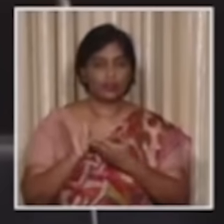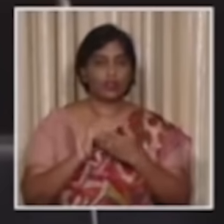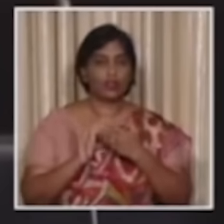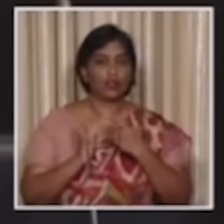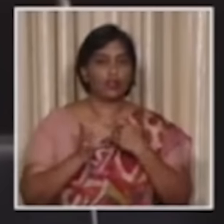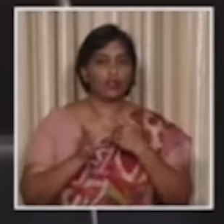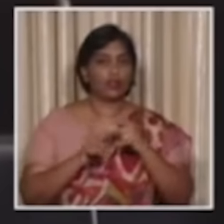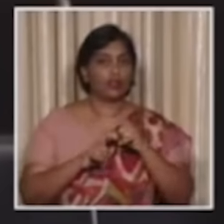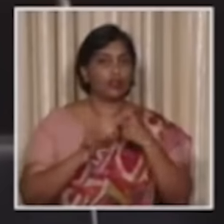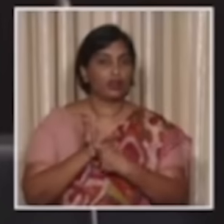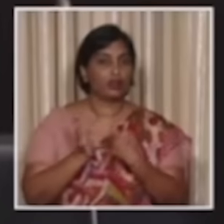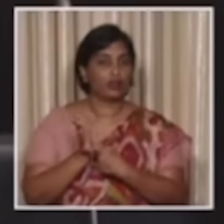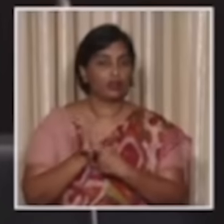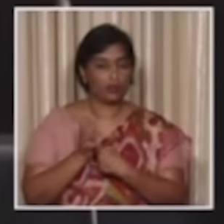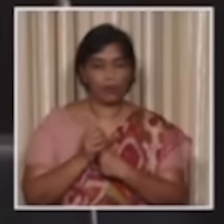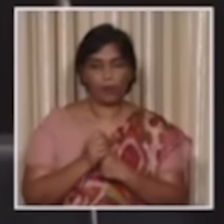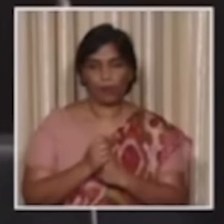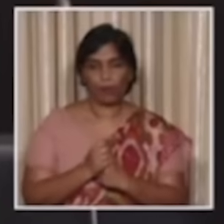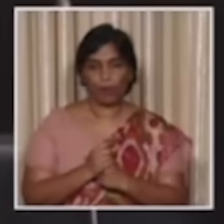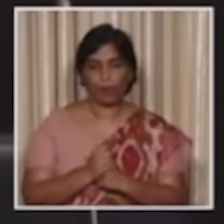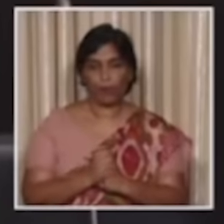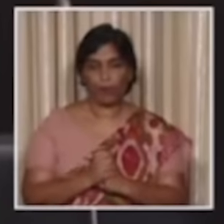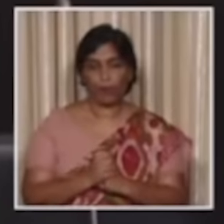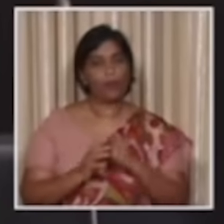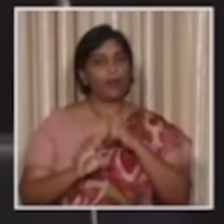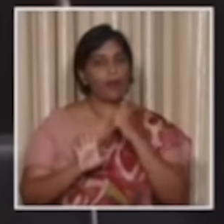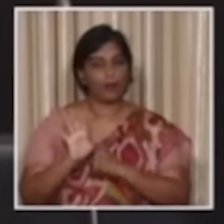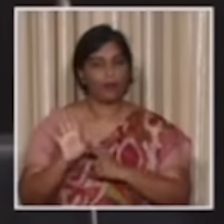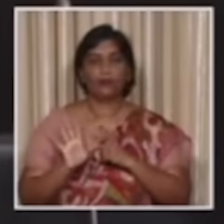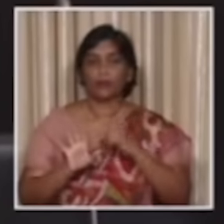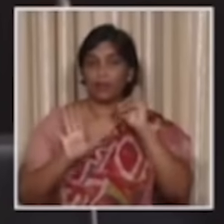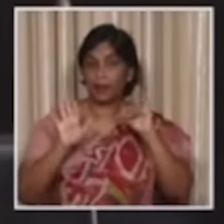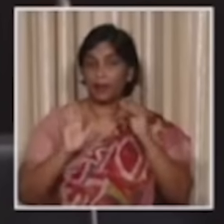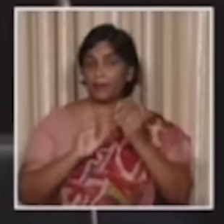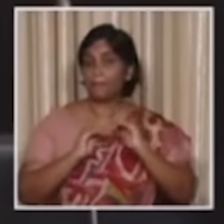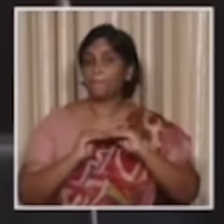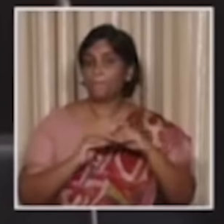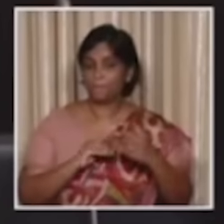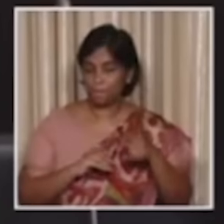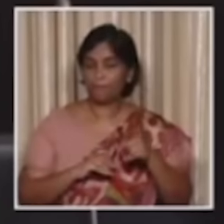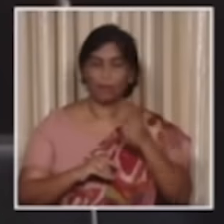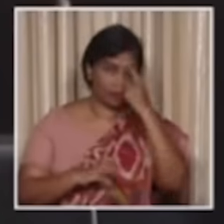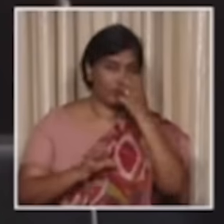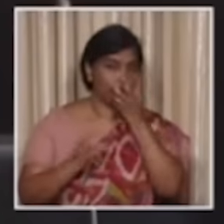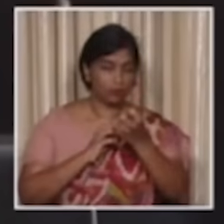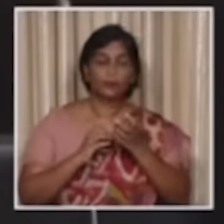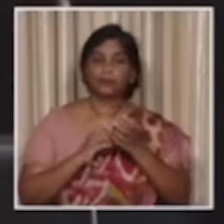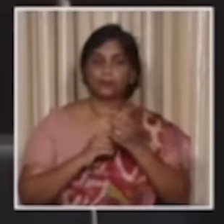Rajan Hool. Just after 6 months of the Easter Sunday attacks, he publishes a book, Sri Lanka's